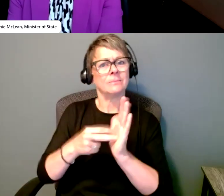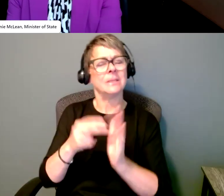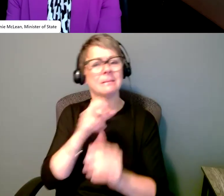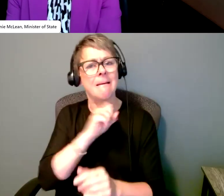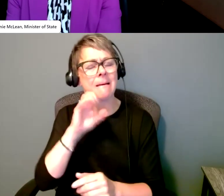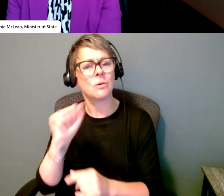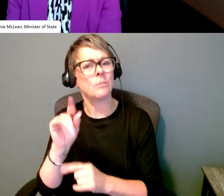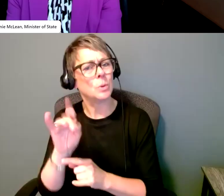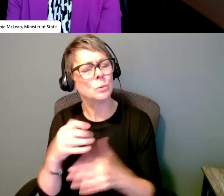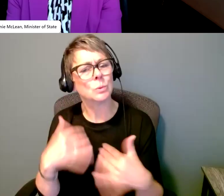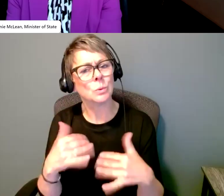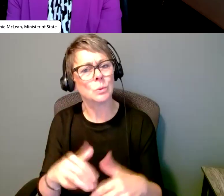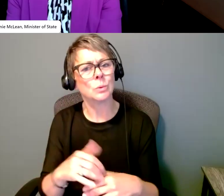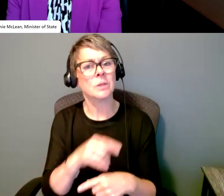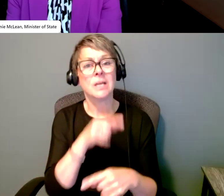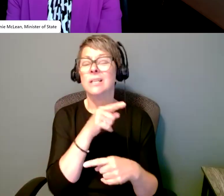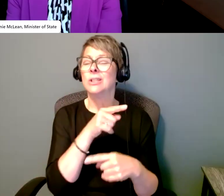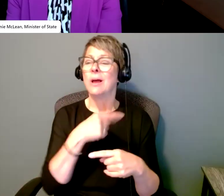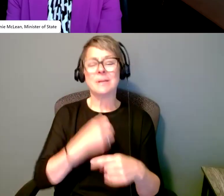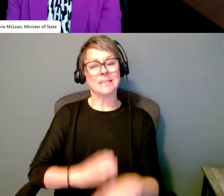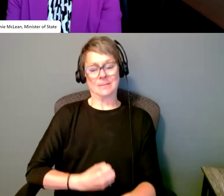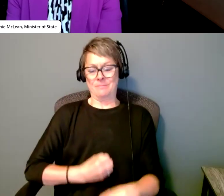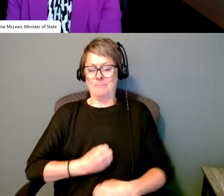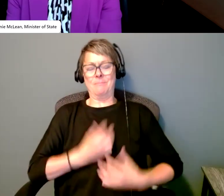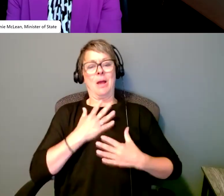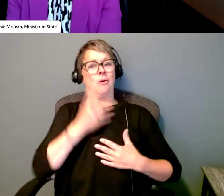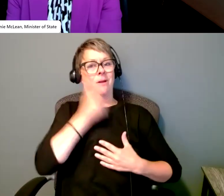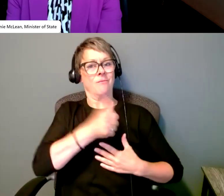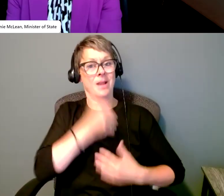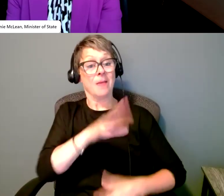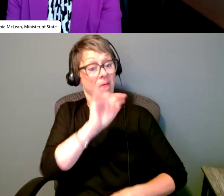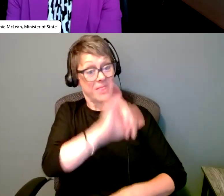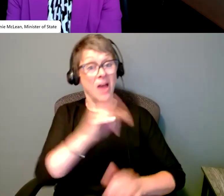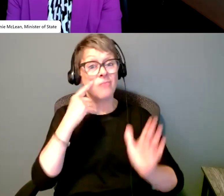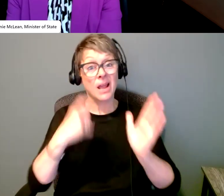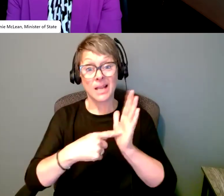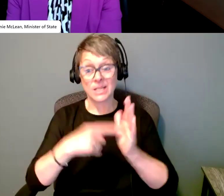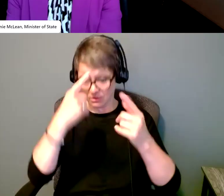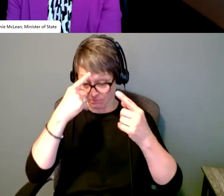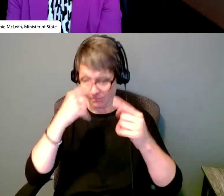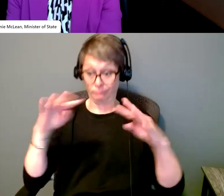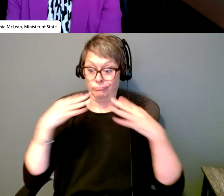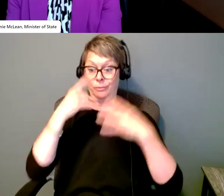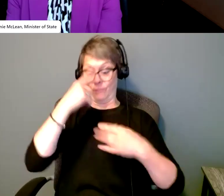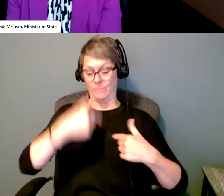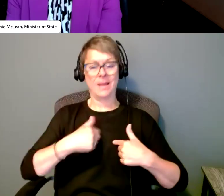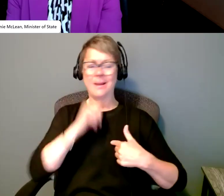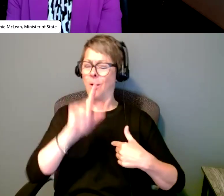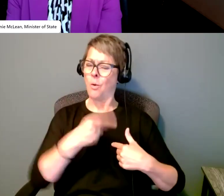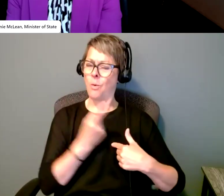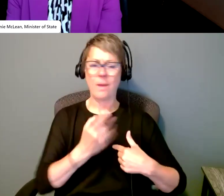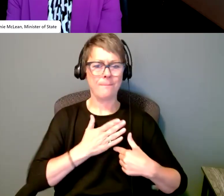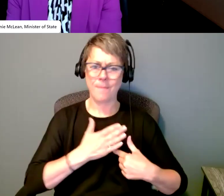day. But this recognition, as Laura said, is not mine alone. It reflects the dedication of